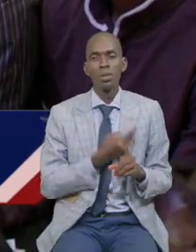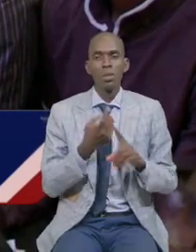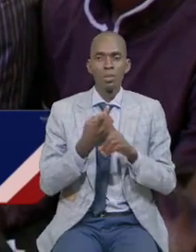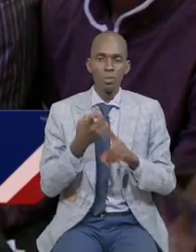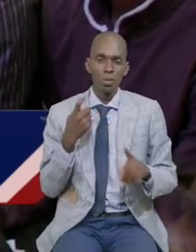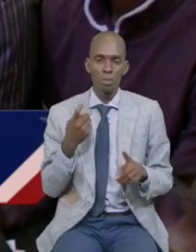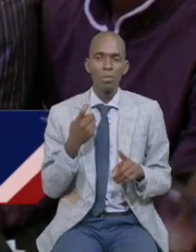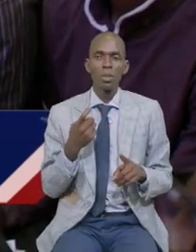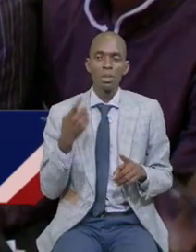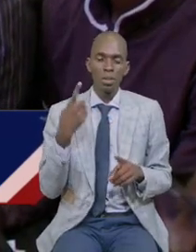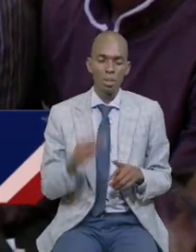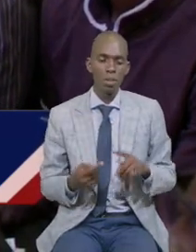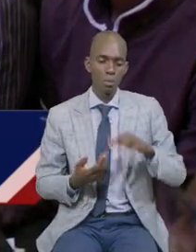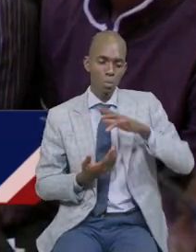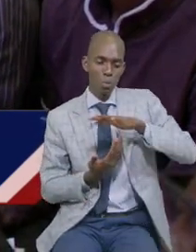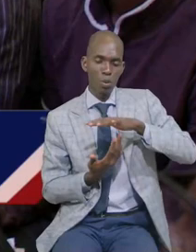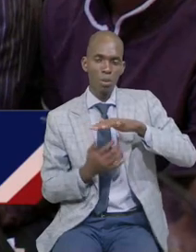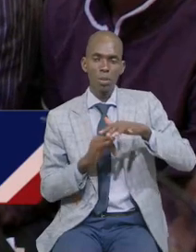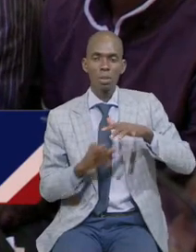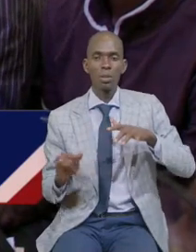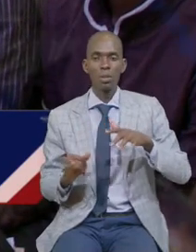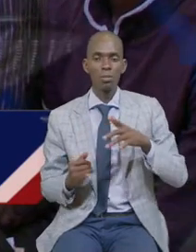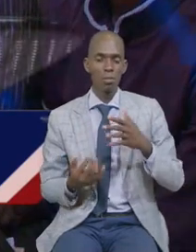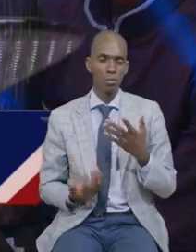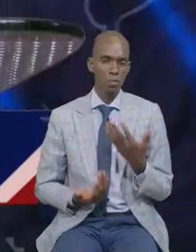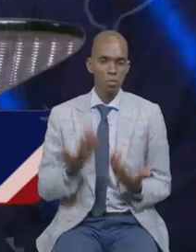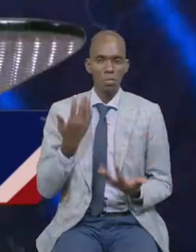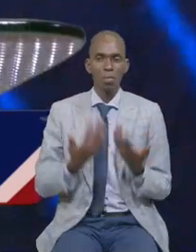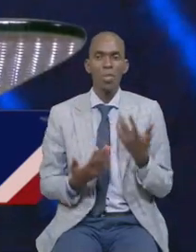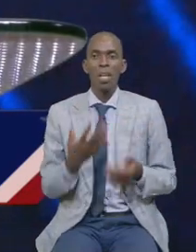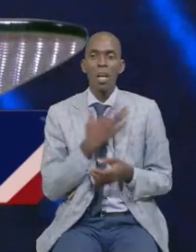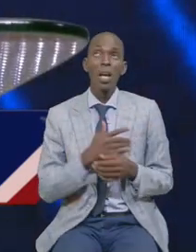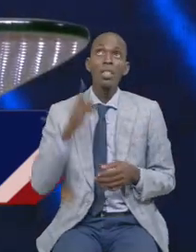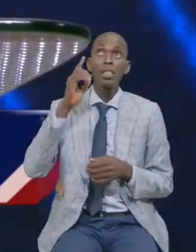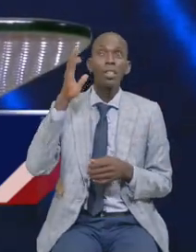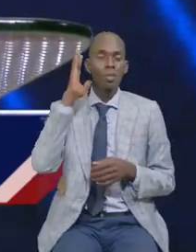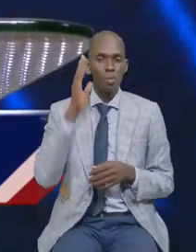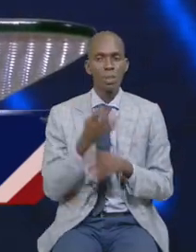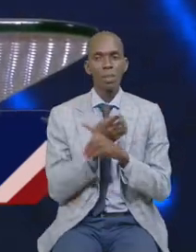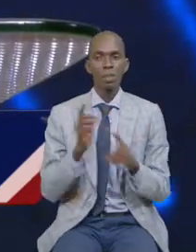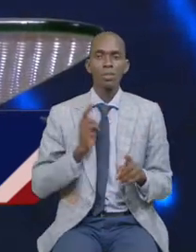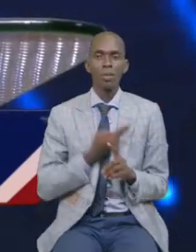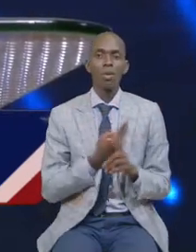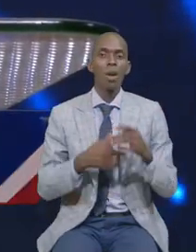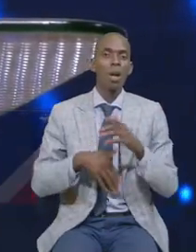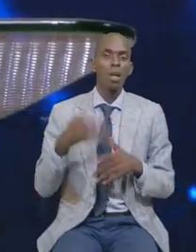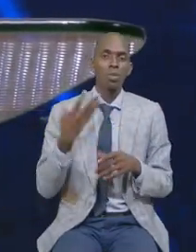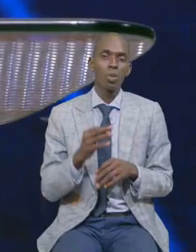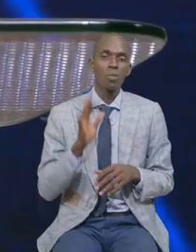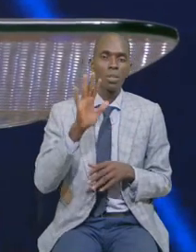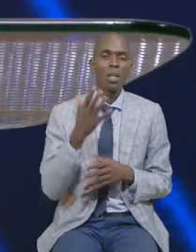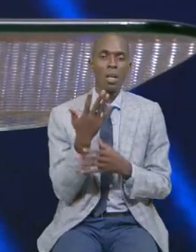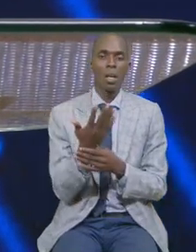from the burning fiery furnace, and he will deliver us out of thine